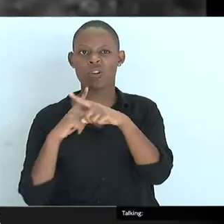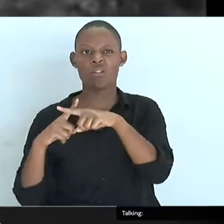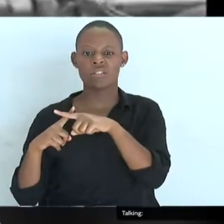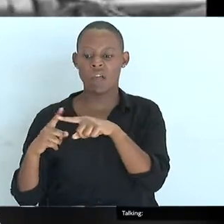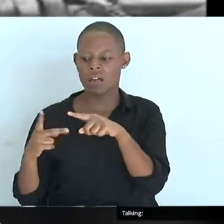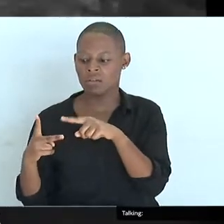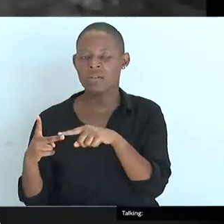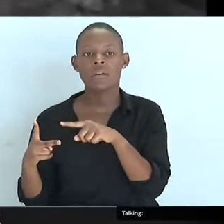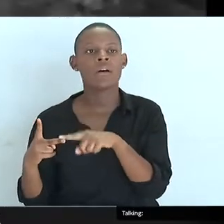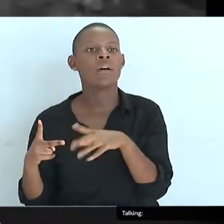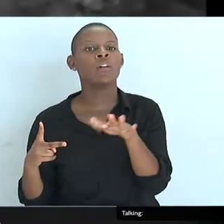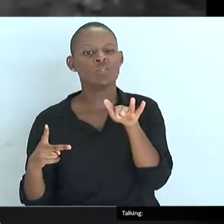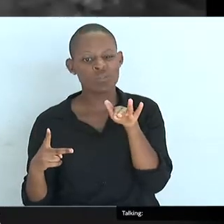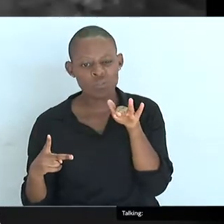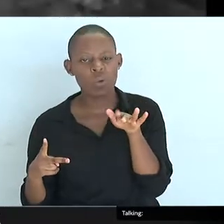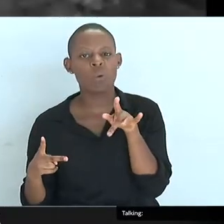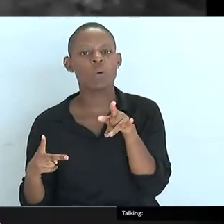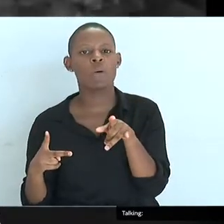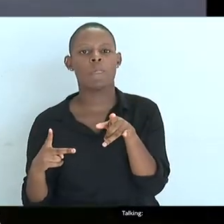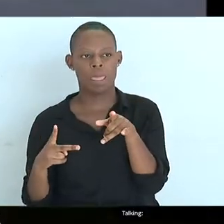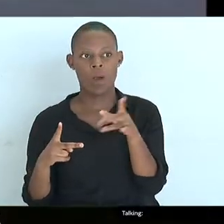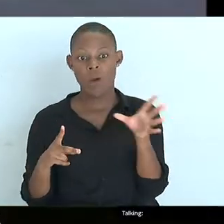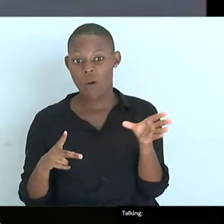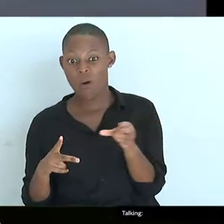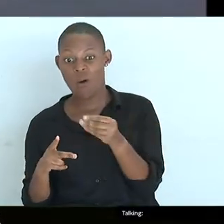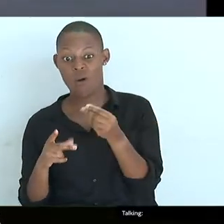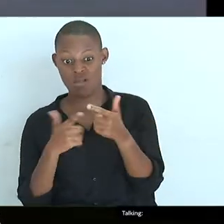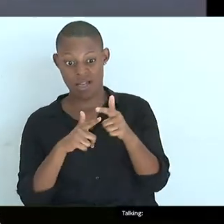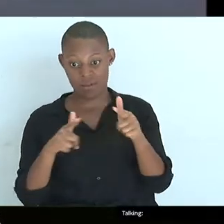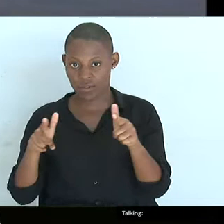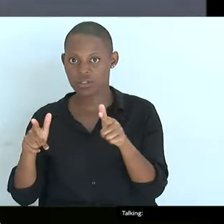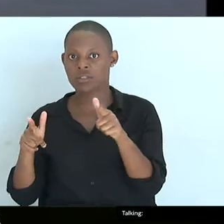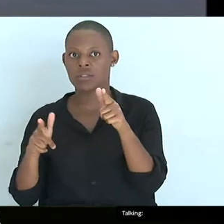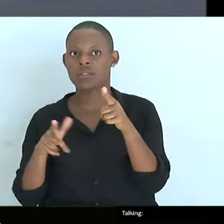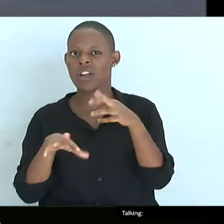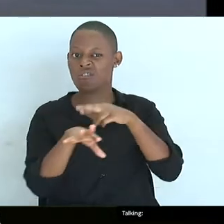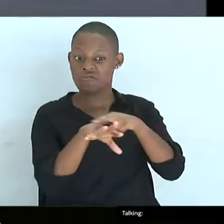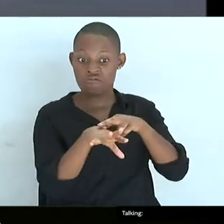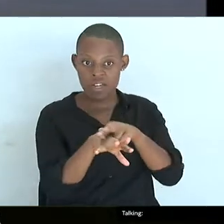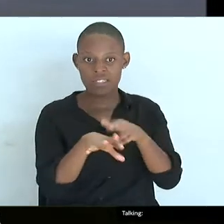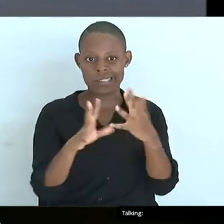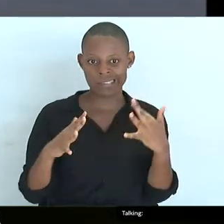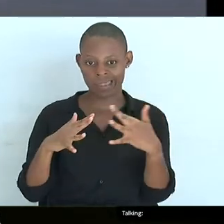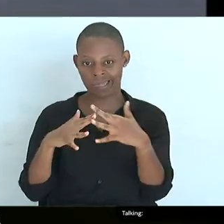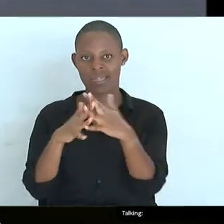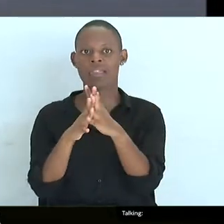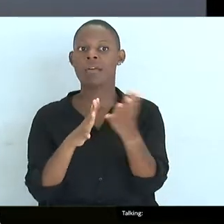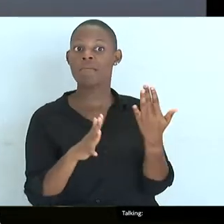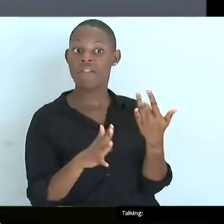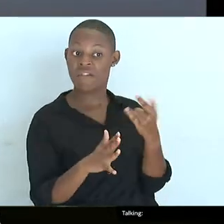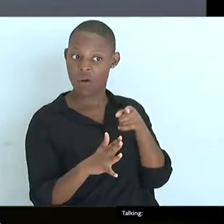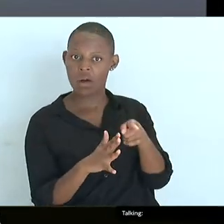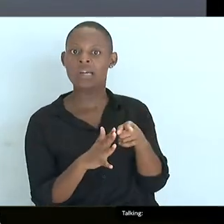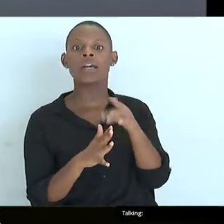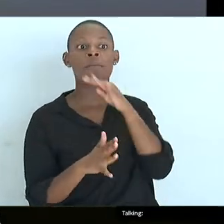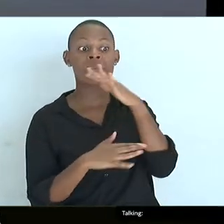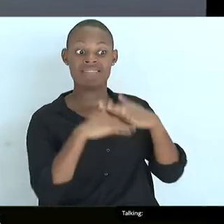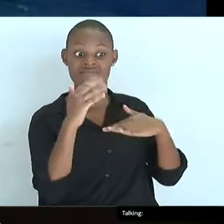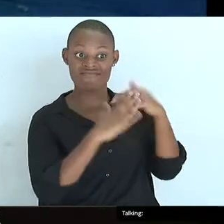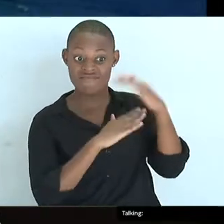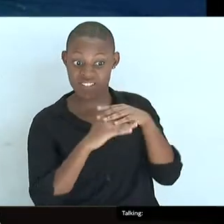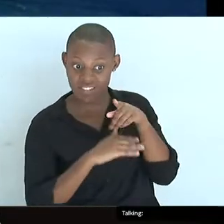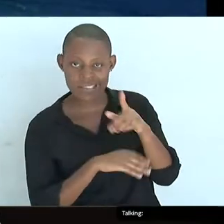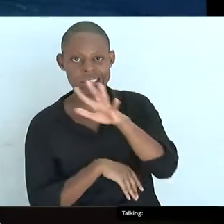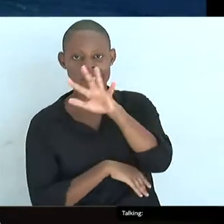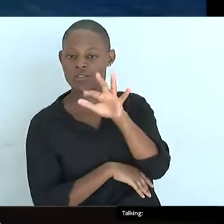the British. The unspoiled lands betray no hint of conflict that built this country, offering